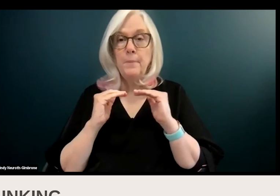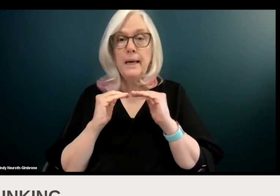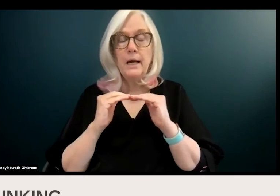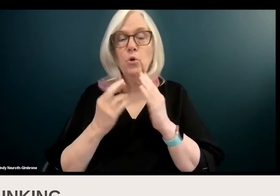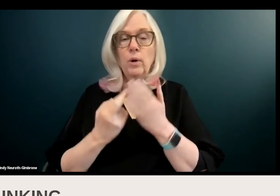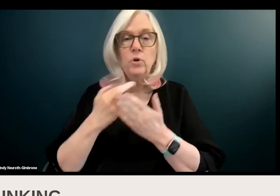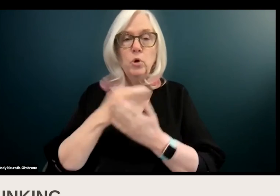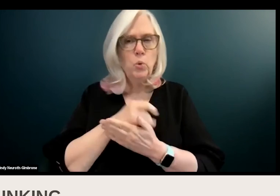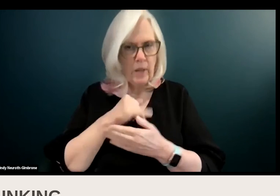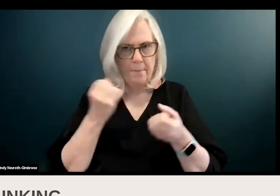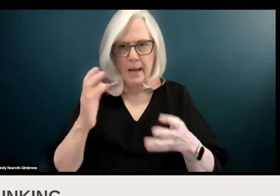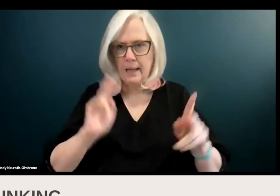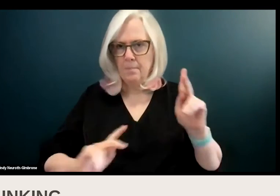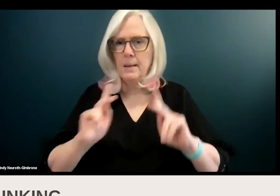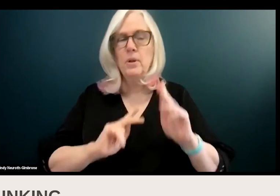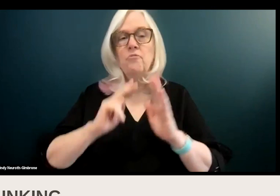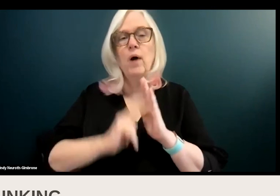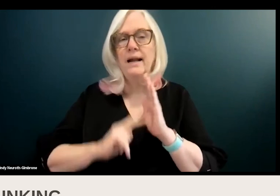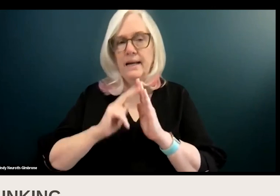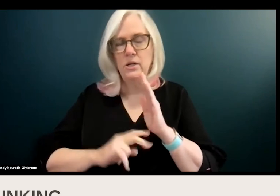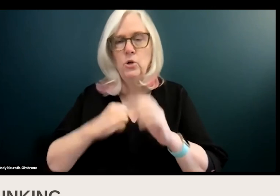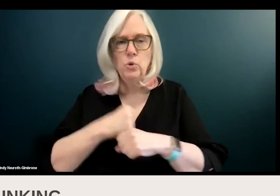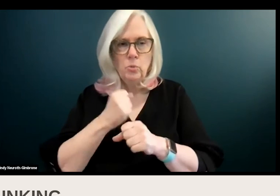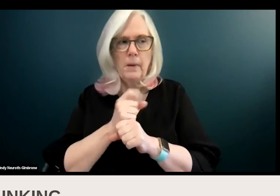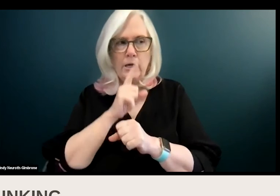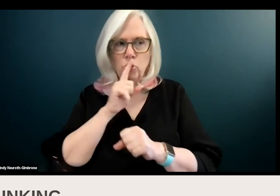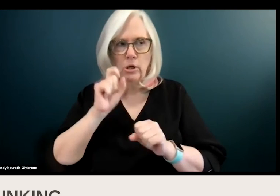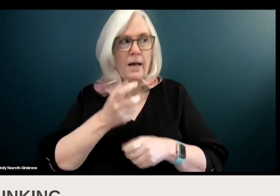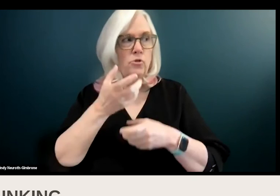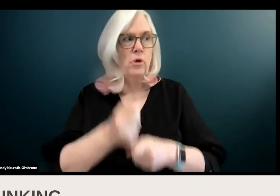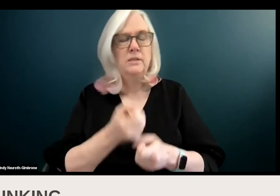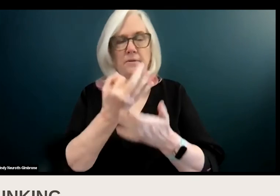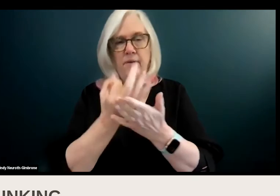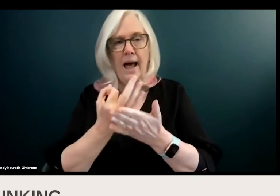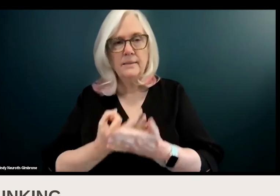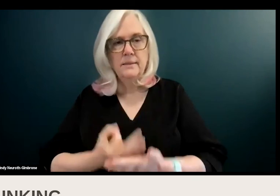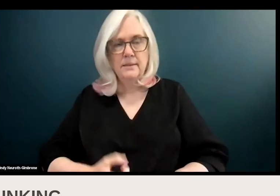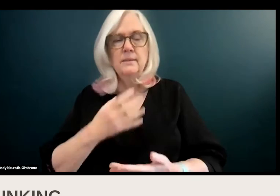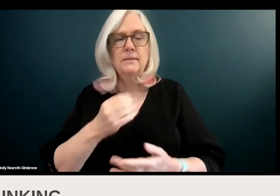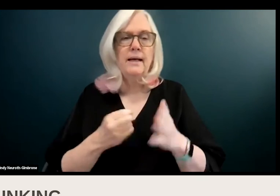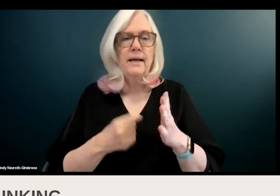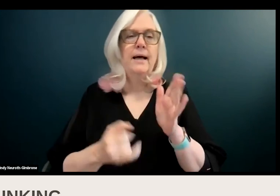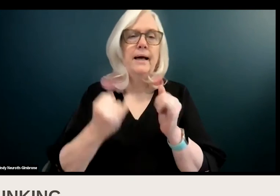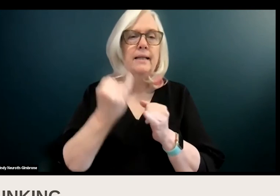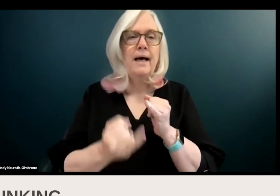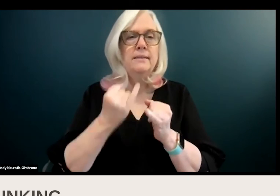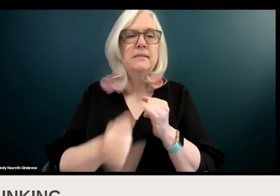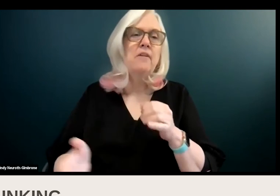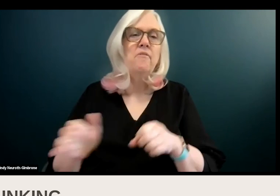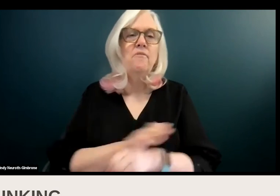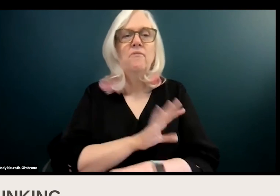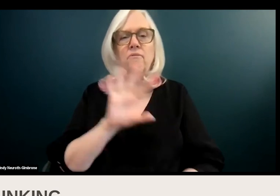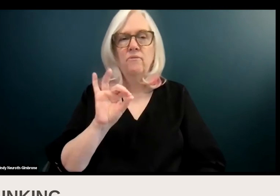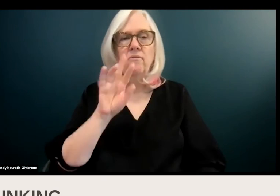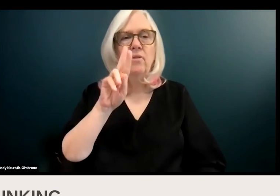trustworthy. And then expertise is something that we talk about as well. And then lastly, something like full text. Full text, we just tell them it's